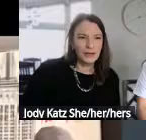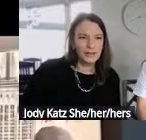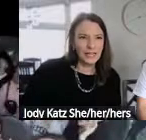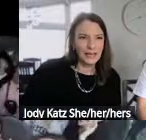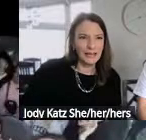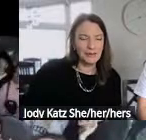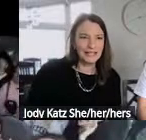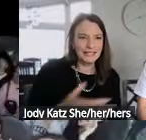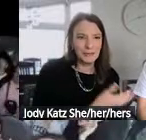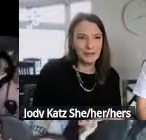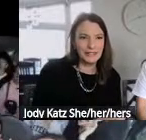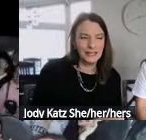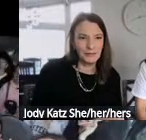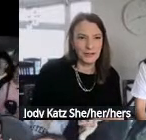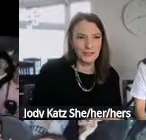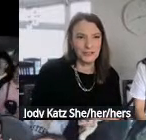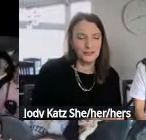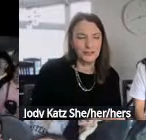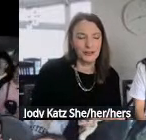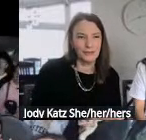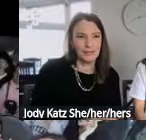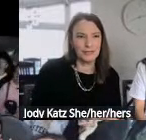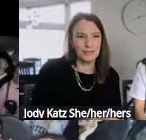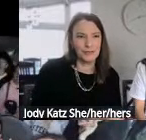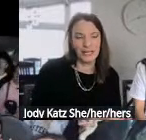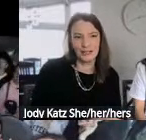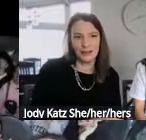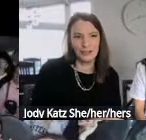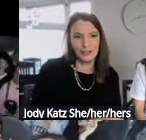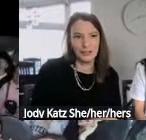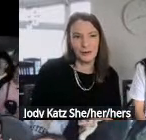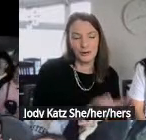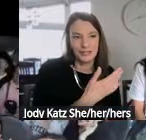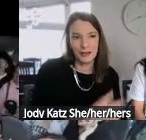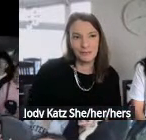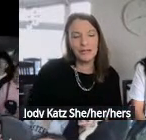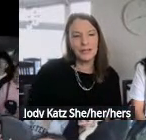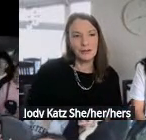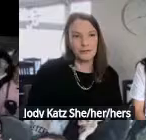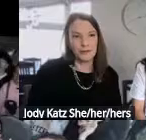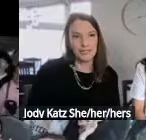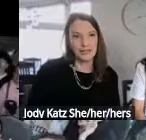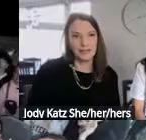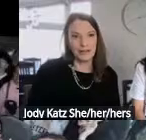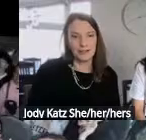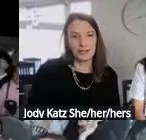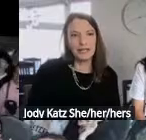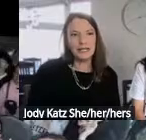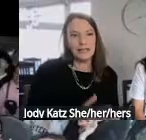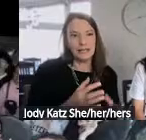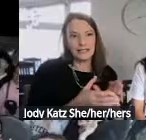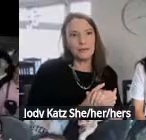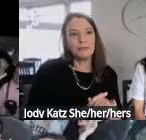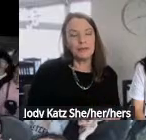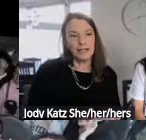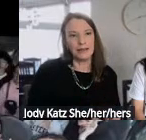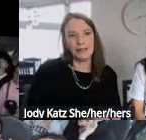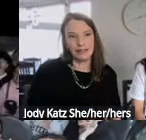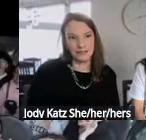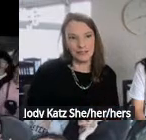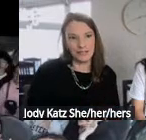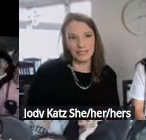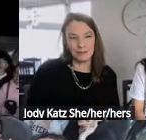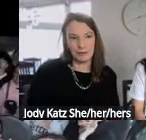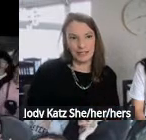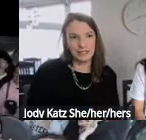I just want to quickly add, Maxine will be attending Rochester's Institute for Technology in New York, a top university in the country. And it's